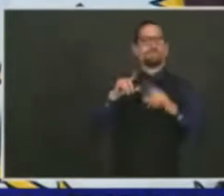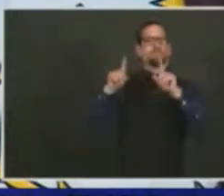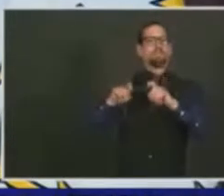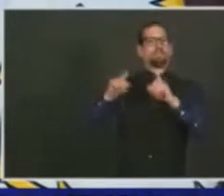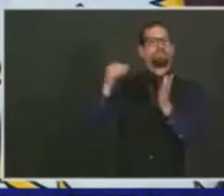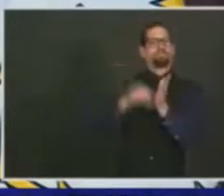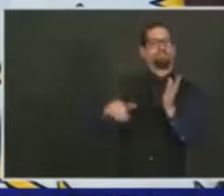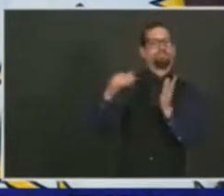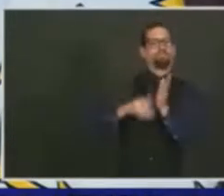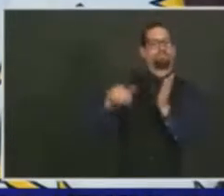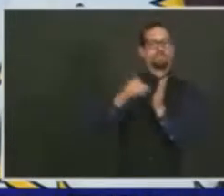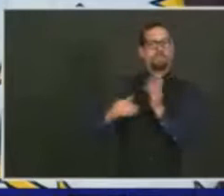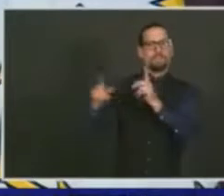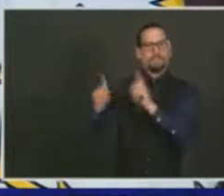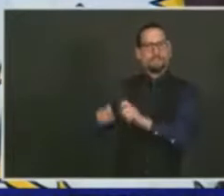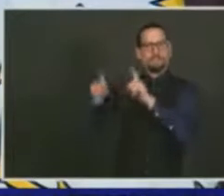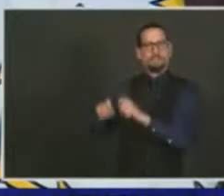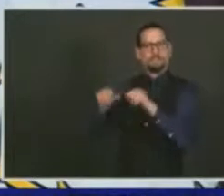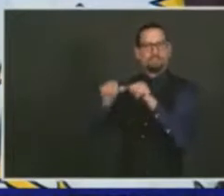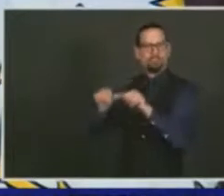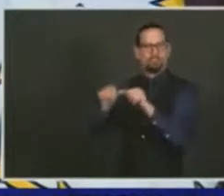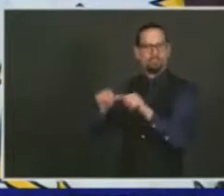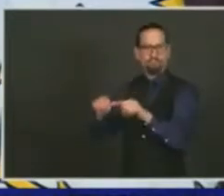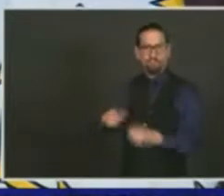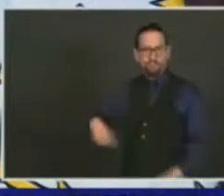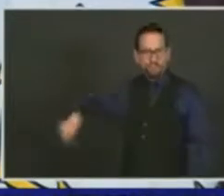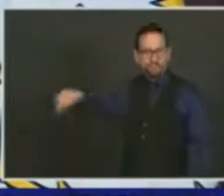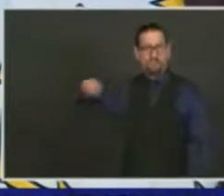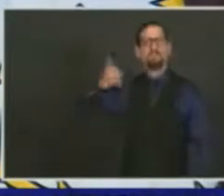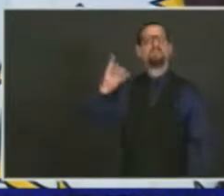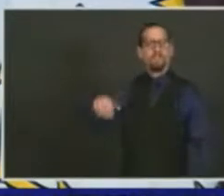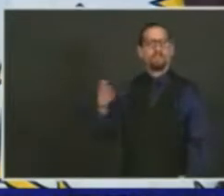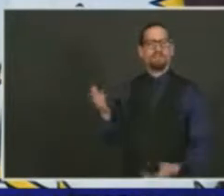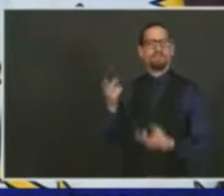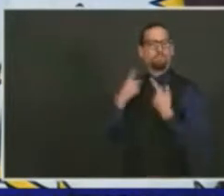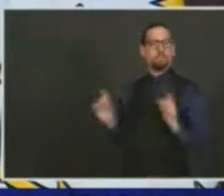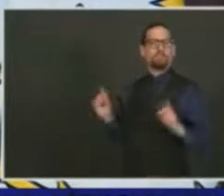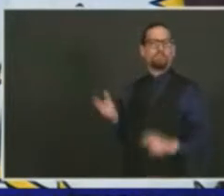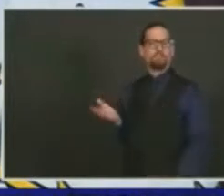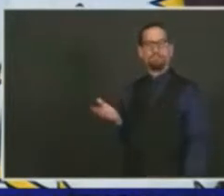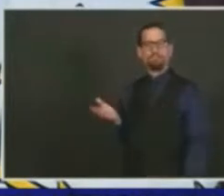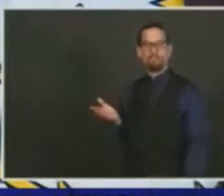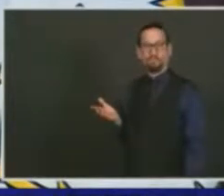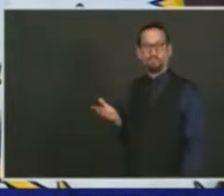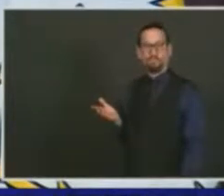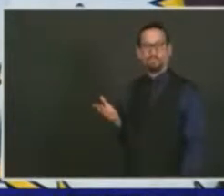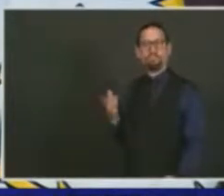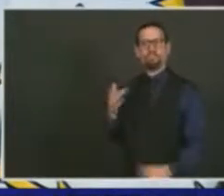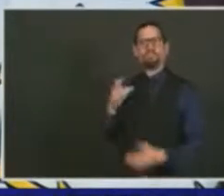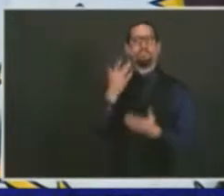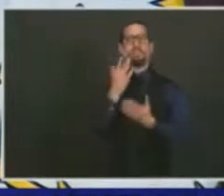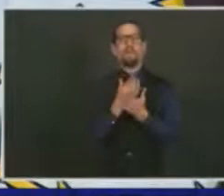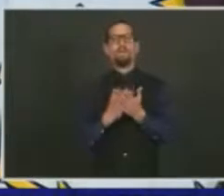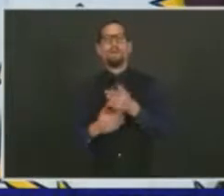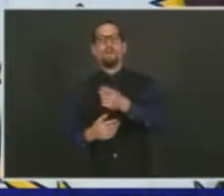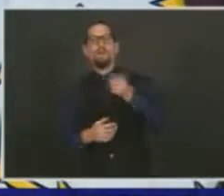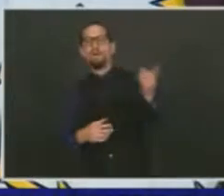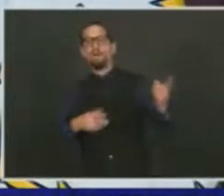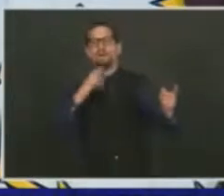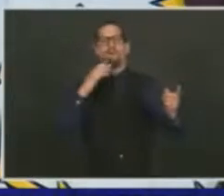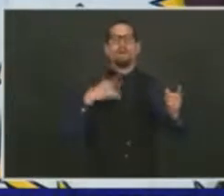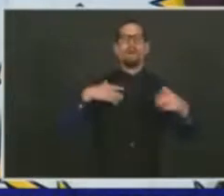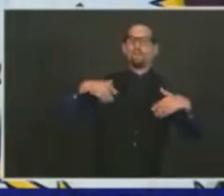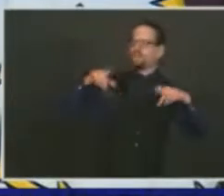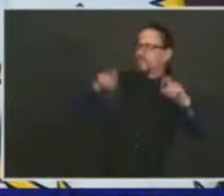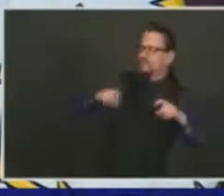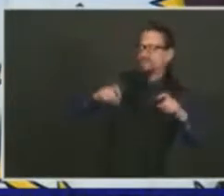being pushed to the limits. And so to those of you who have had to wait too long, we apologize. And I'm going to tell you